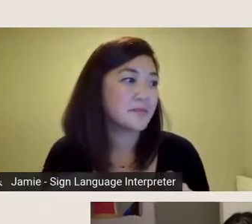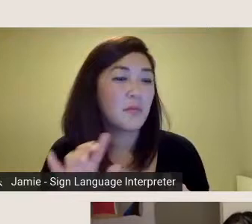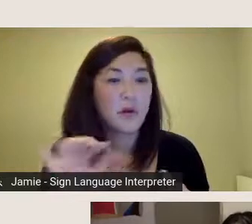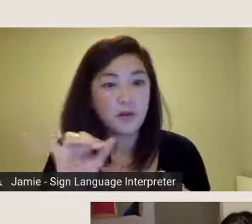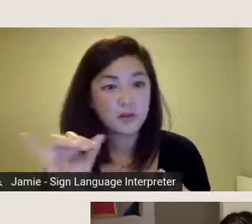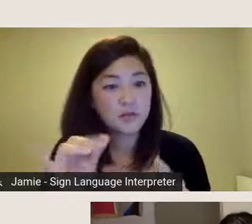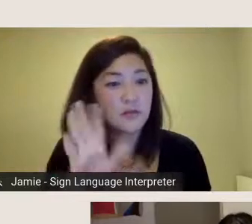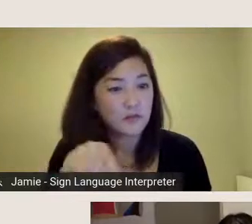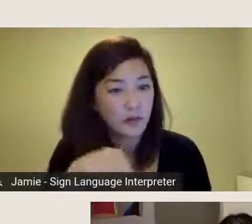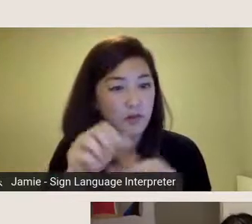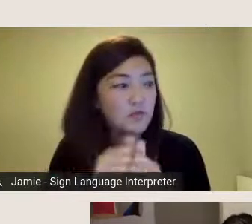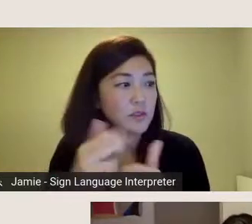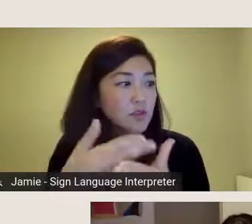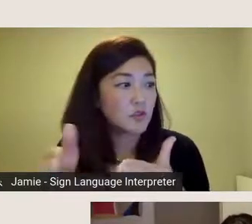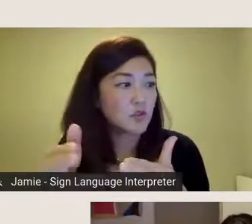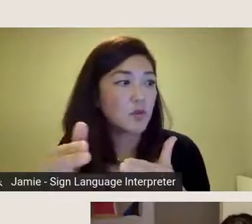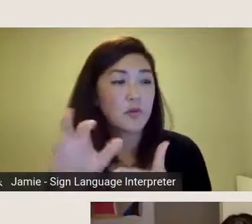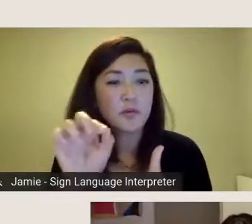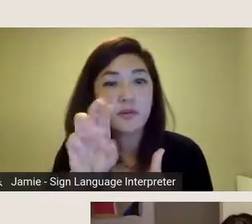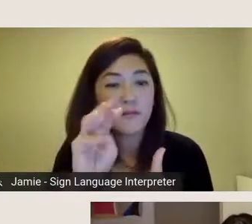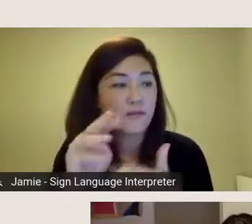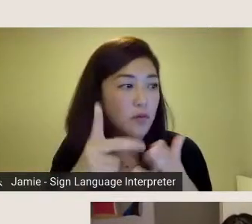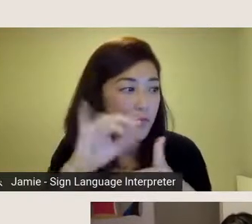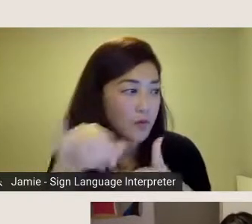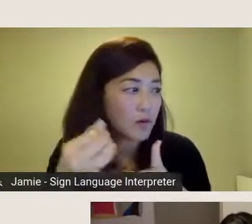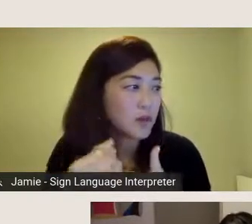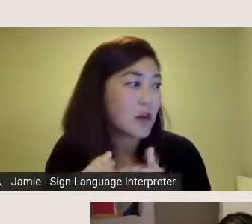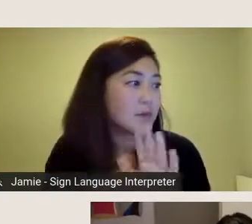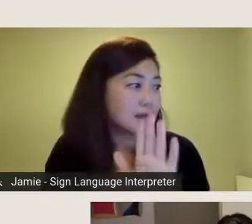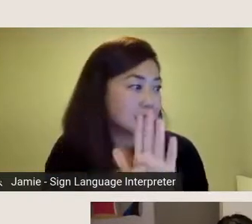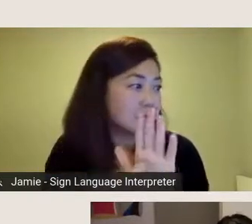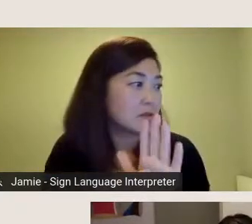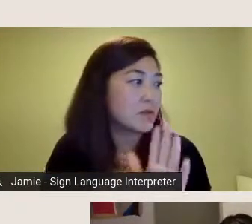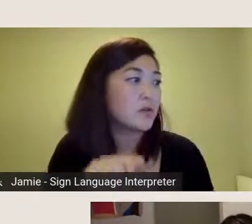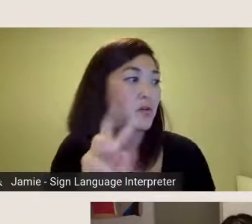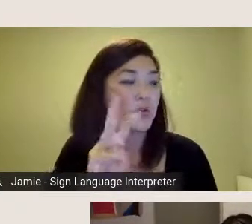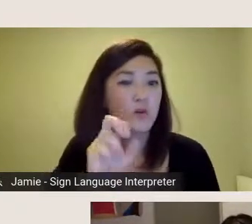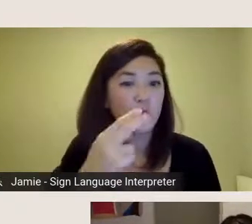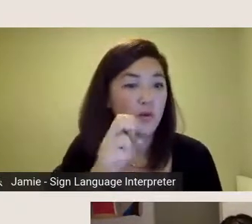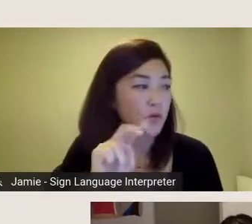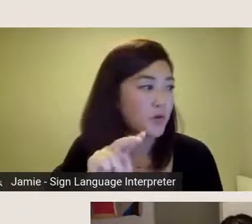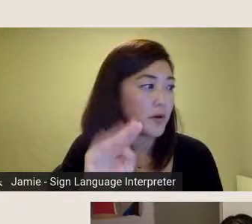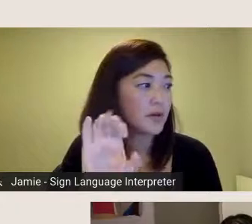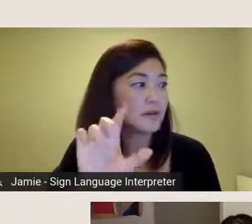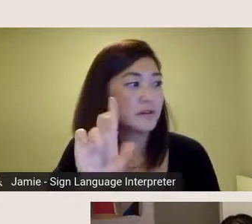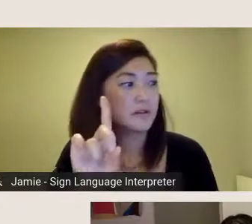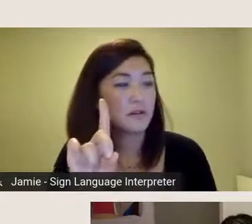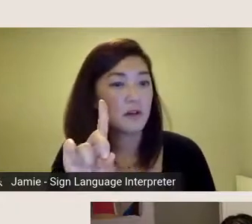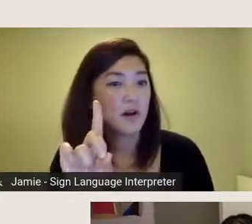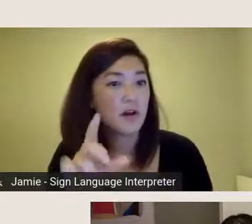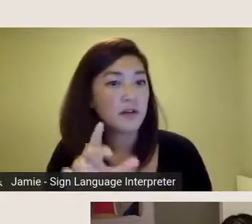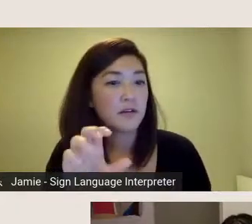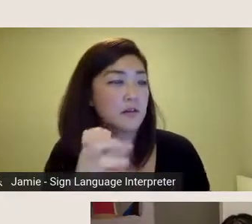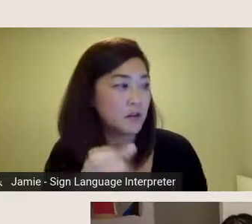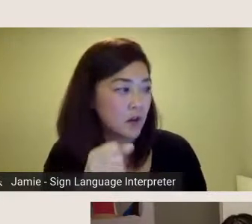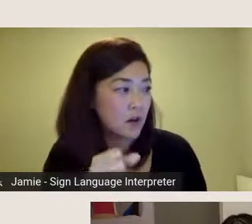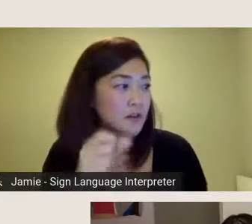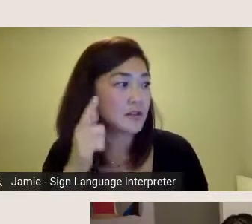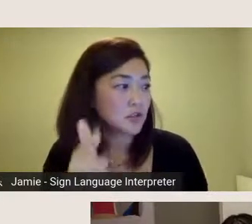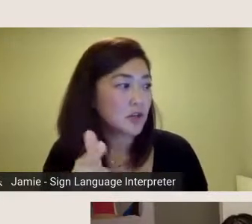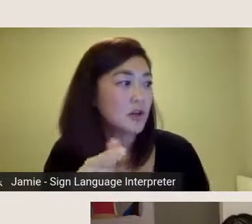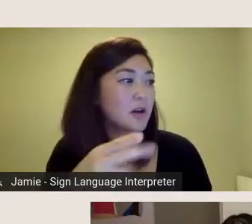as well as of short form projects. Feature credits include When Claude Got Shot, Harbor from the Holocaust, Nine Man, Like Any Other